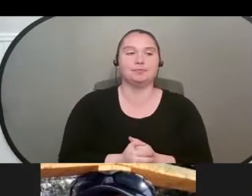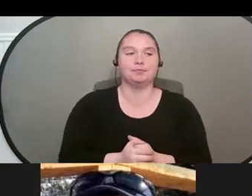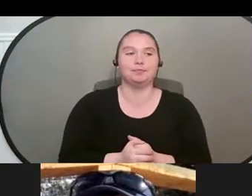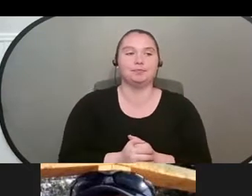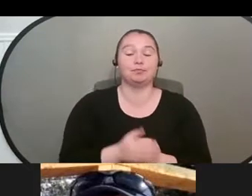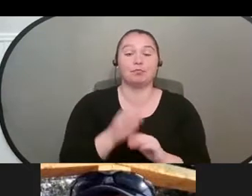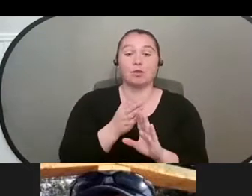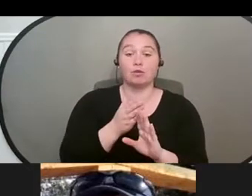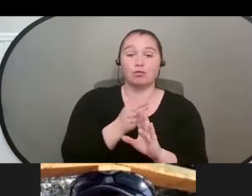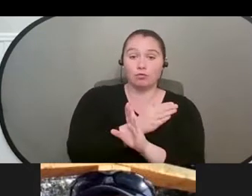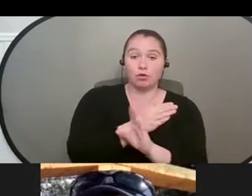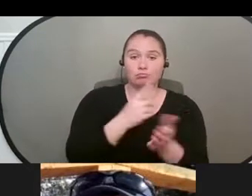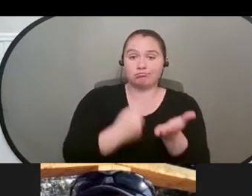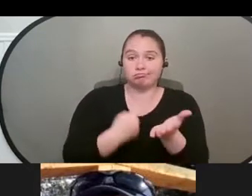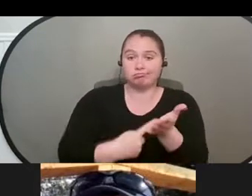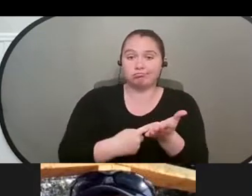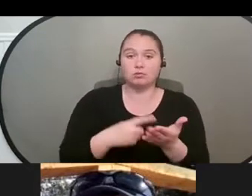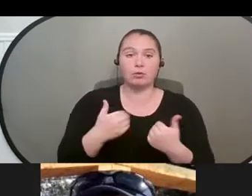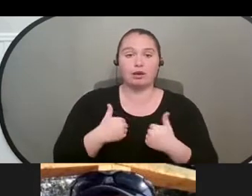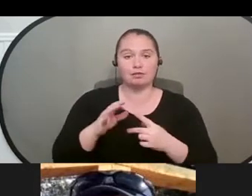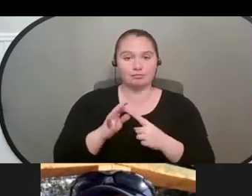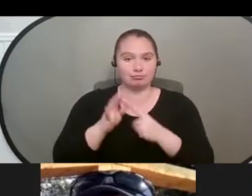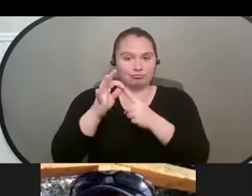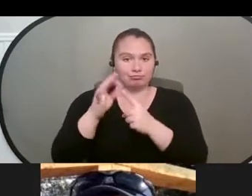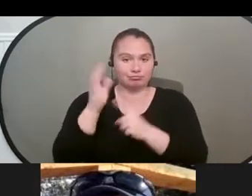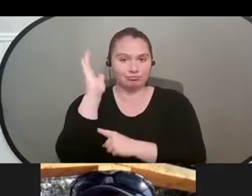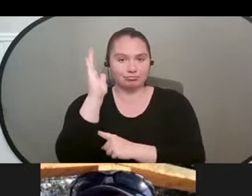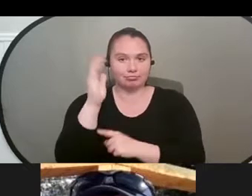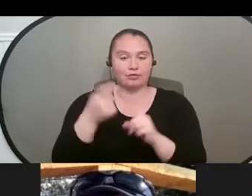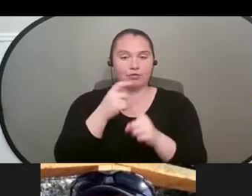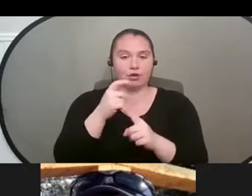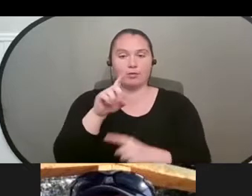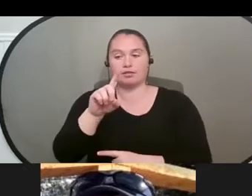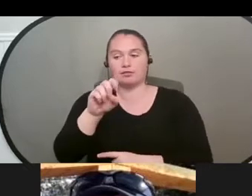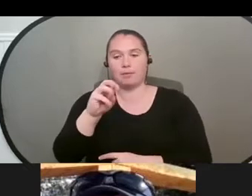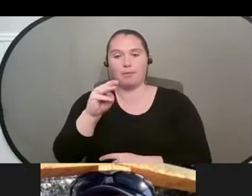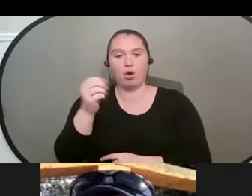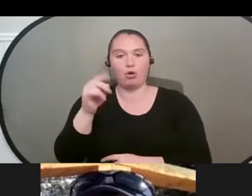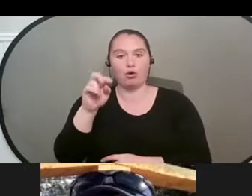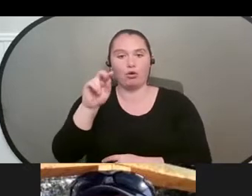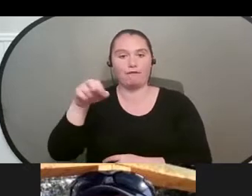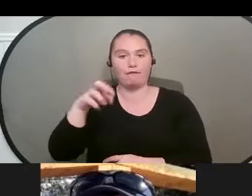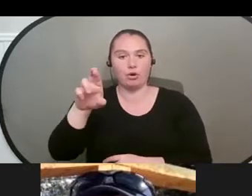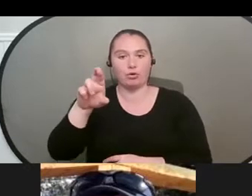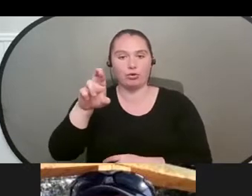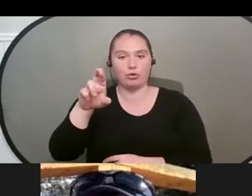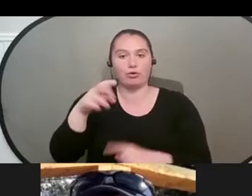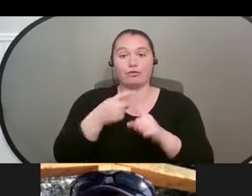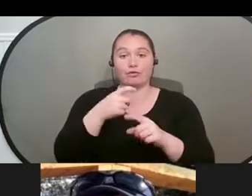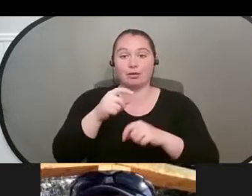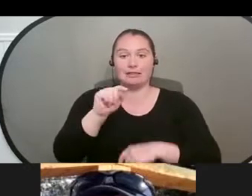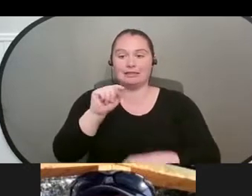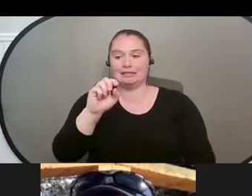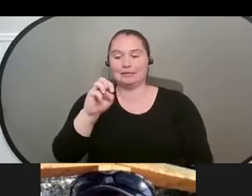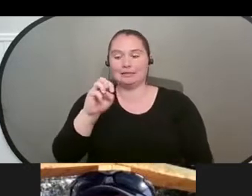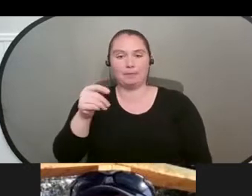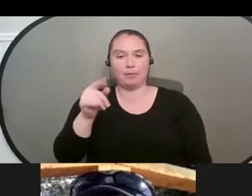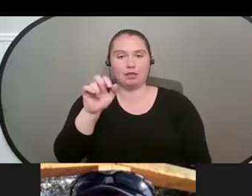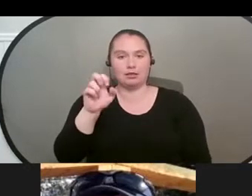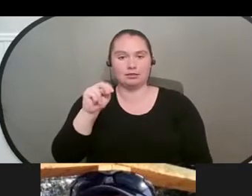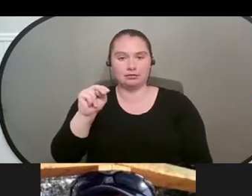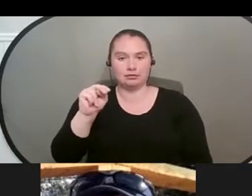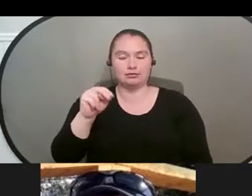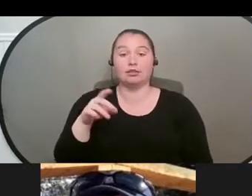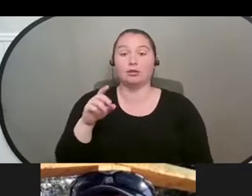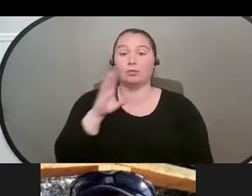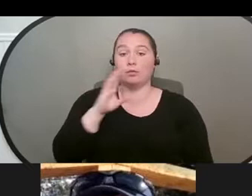we're going to have a special presentation by our demographer, Bob Templeton, and we're going to give him about